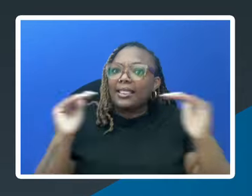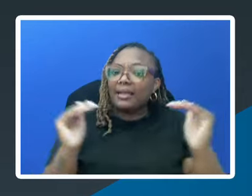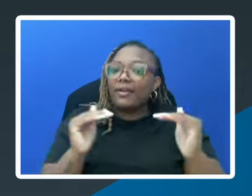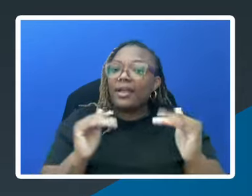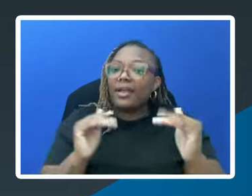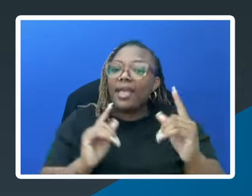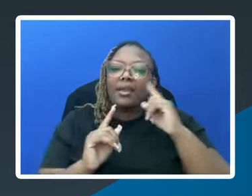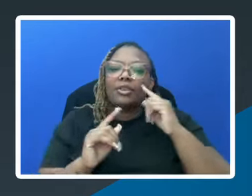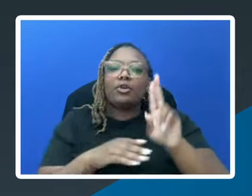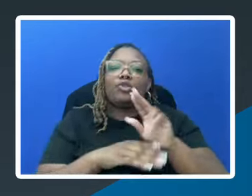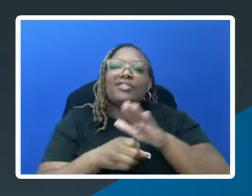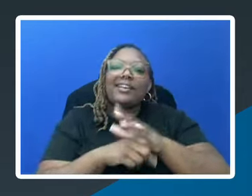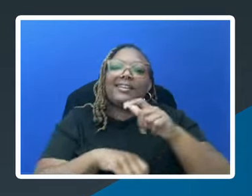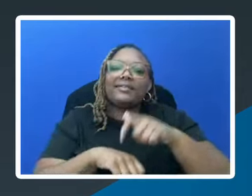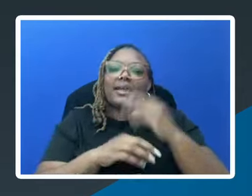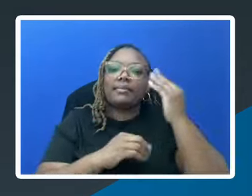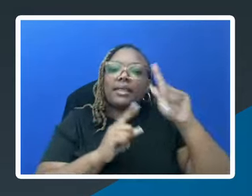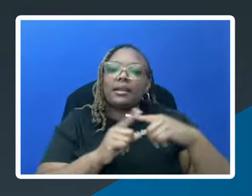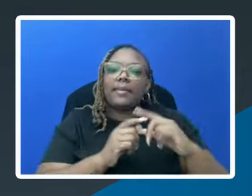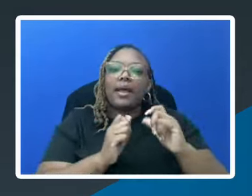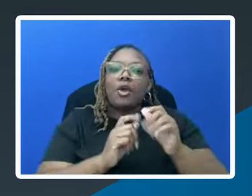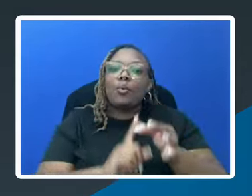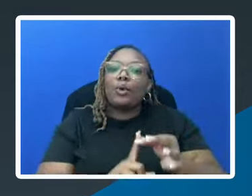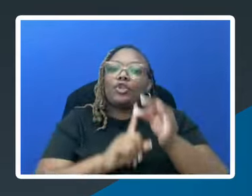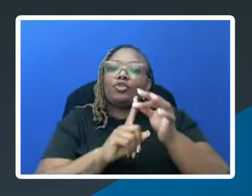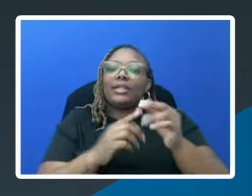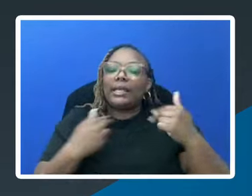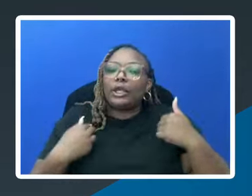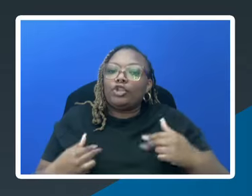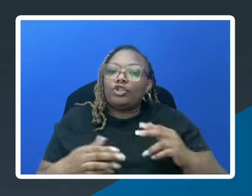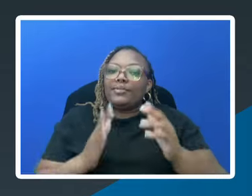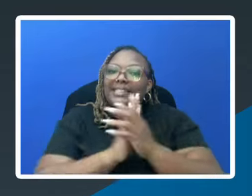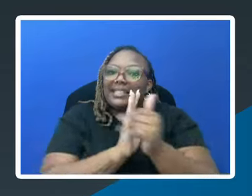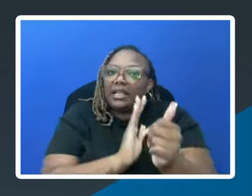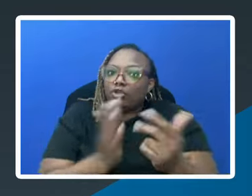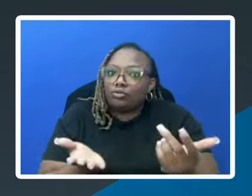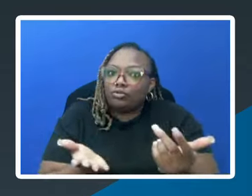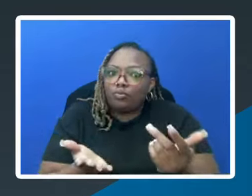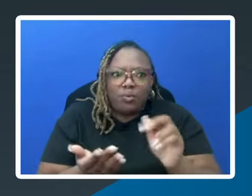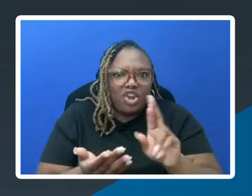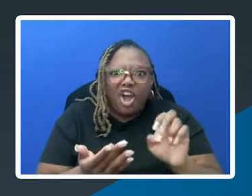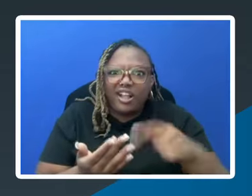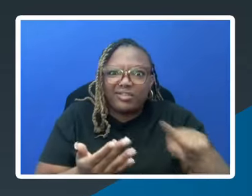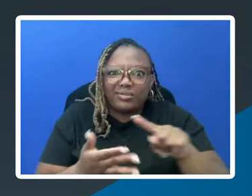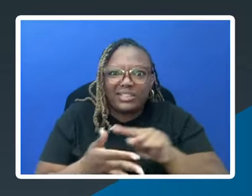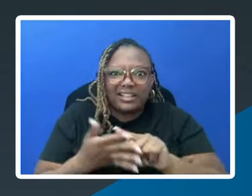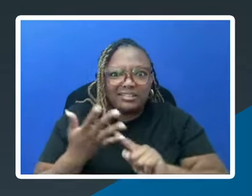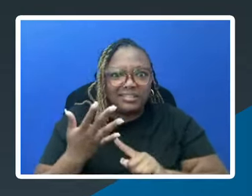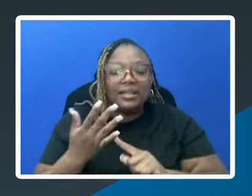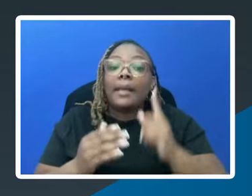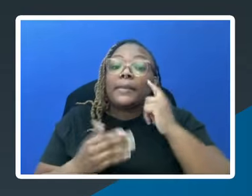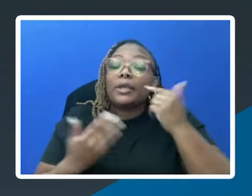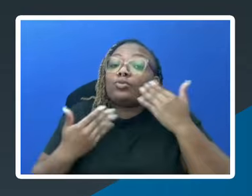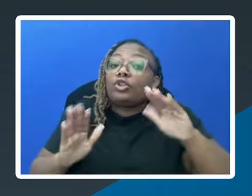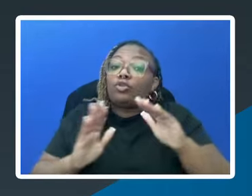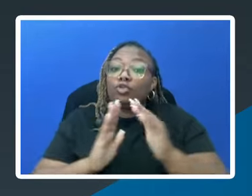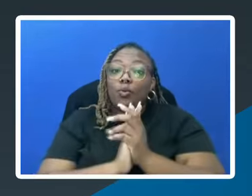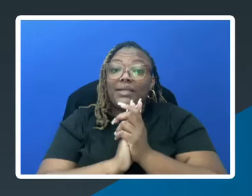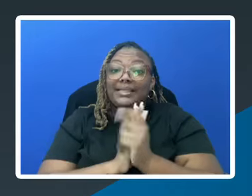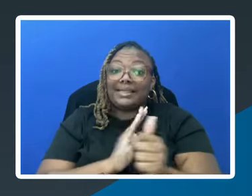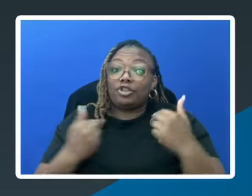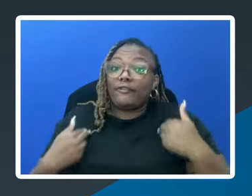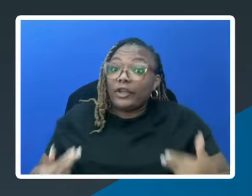thinking about what uniquely human skills are. And because we don't know what uniquely human skills are, we don't